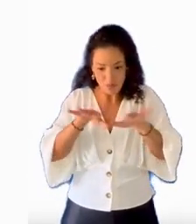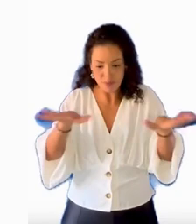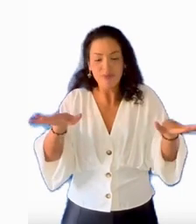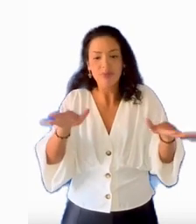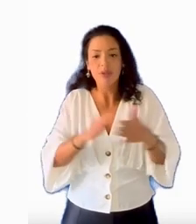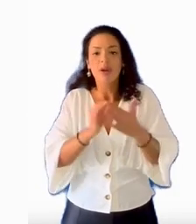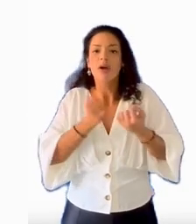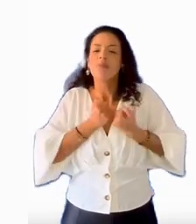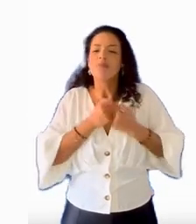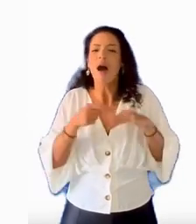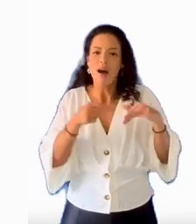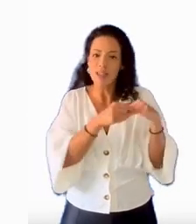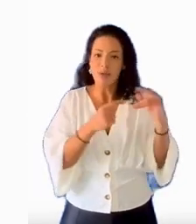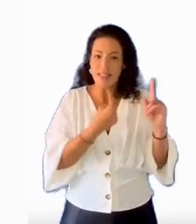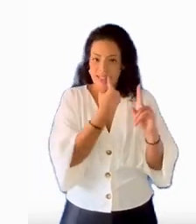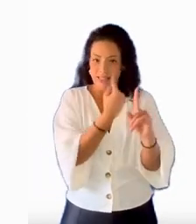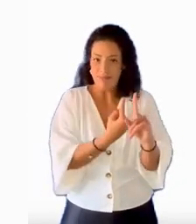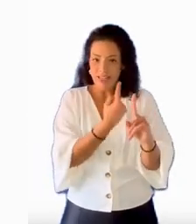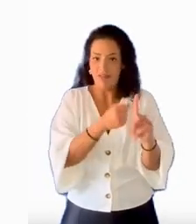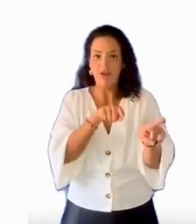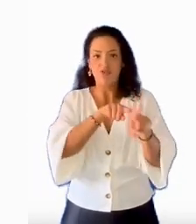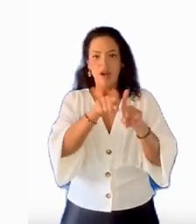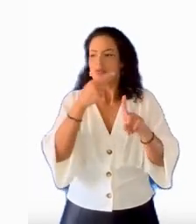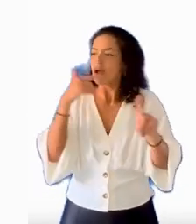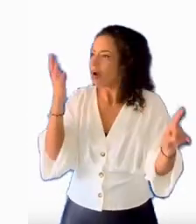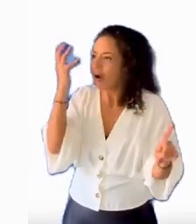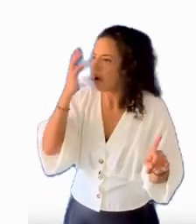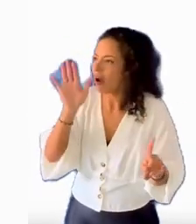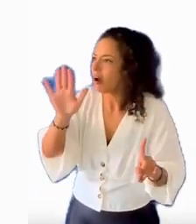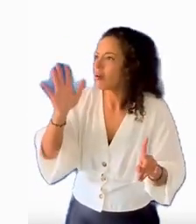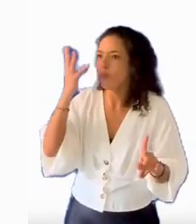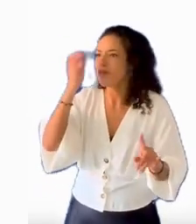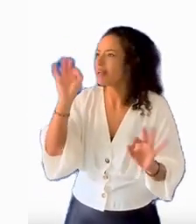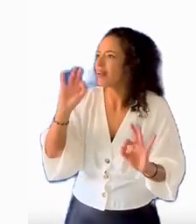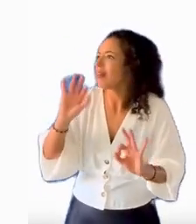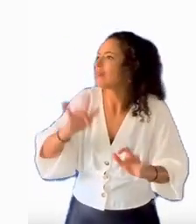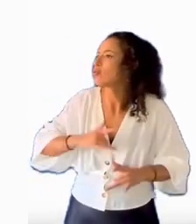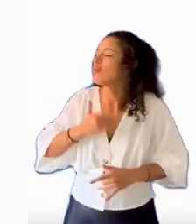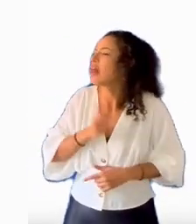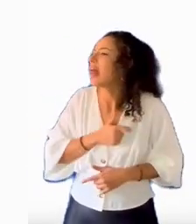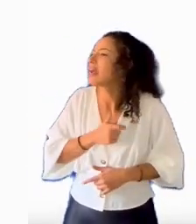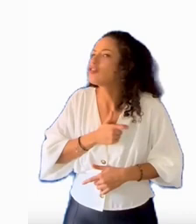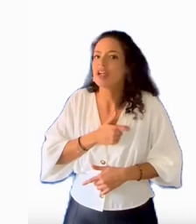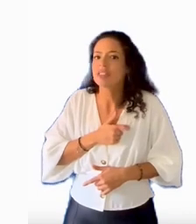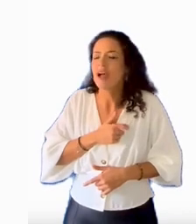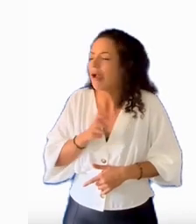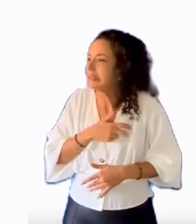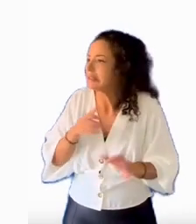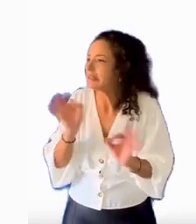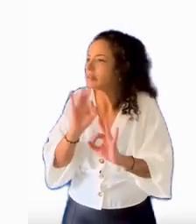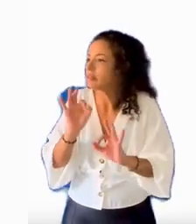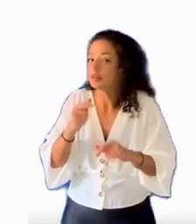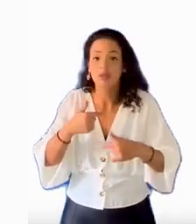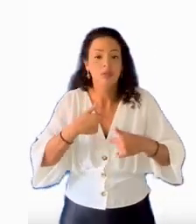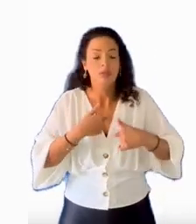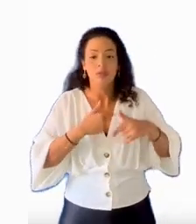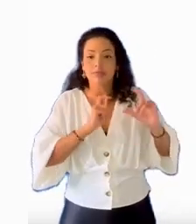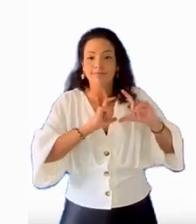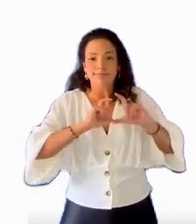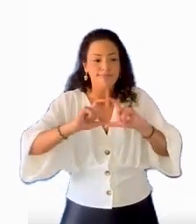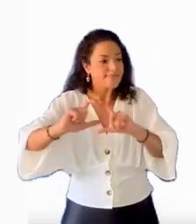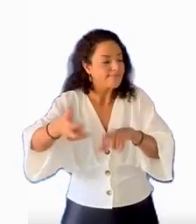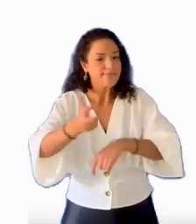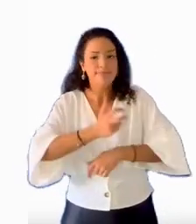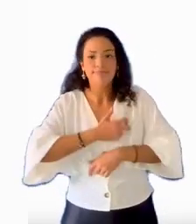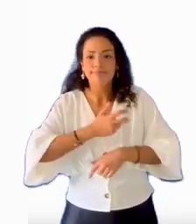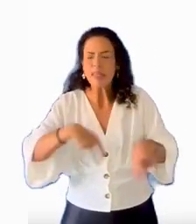husband, well-intentioned though he was, would often attempt to reassure me that there was nothing to feel anxious about. This did not do anything to alter the shape or